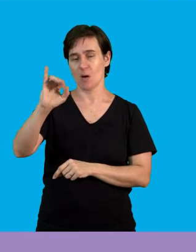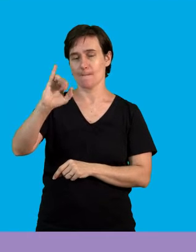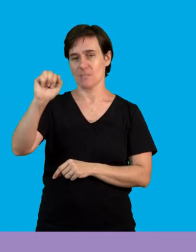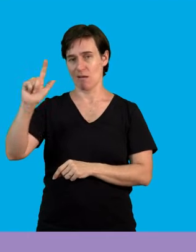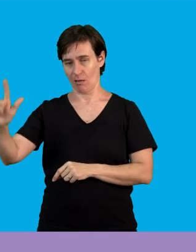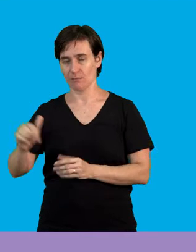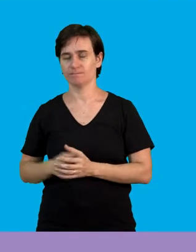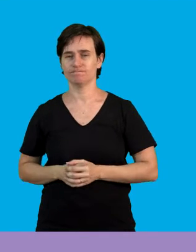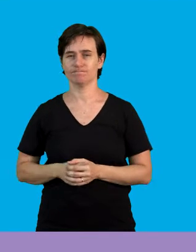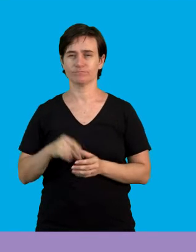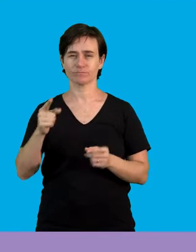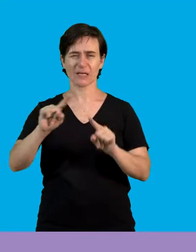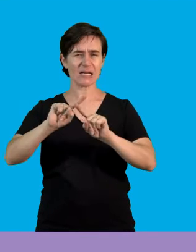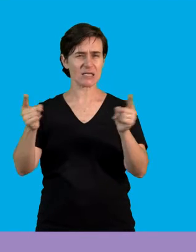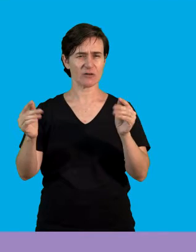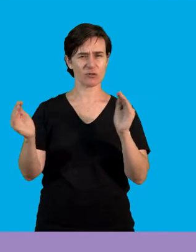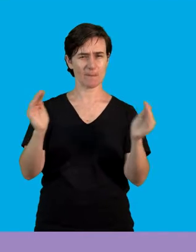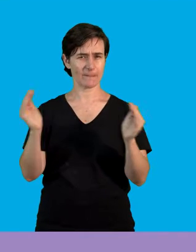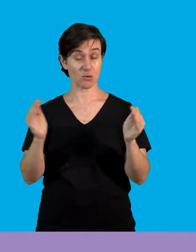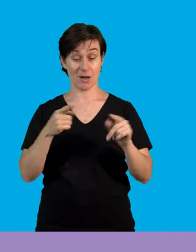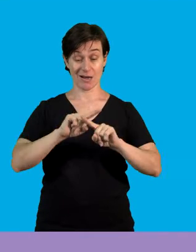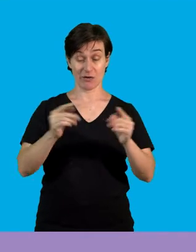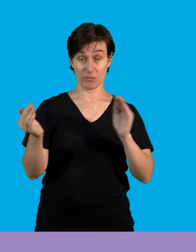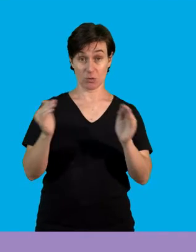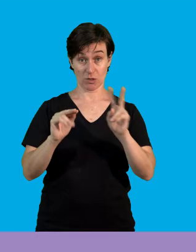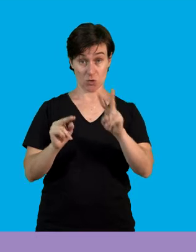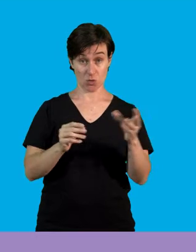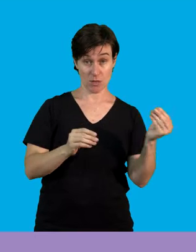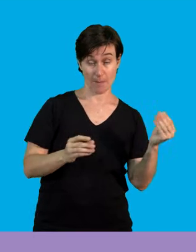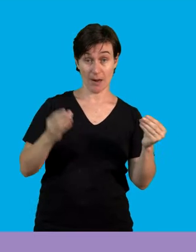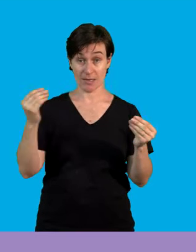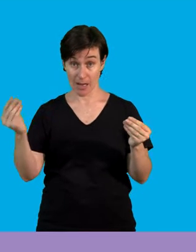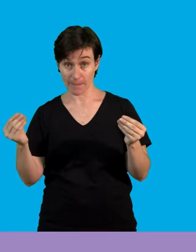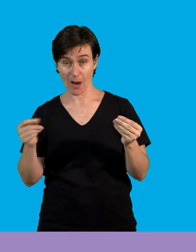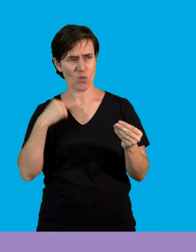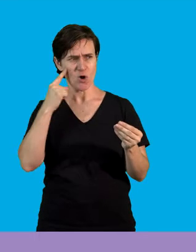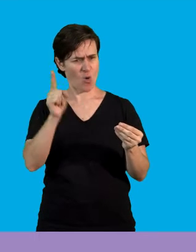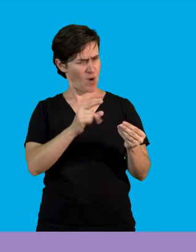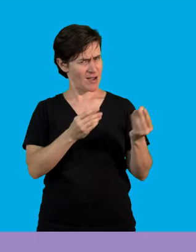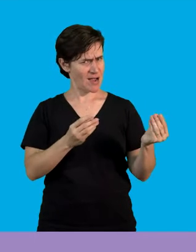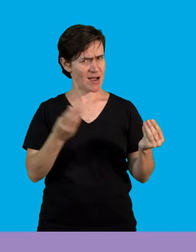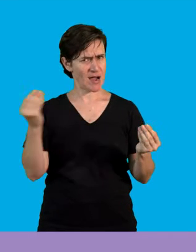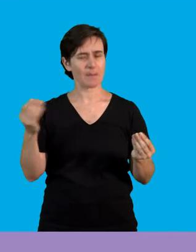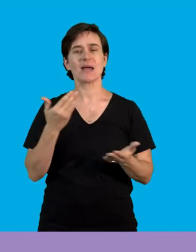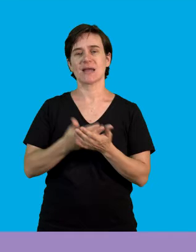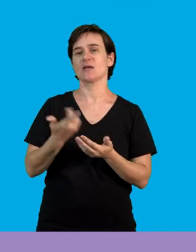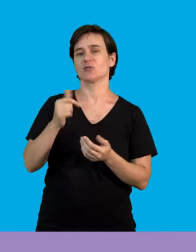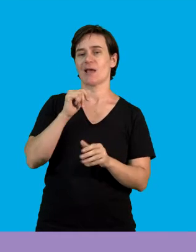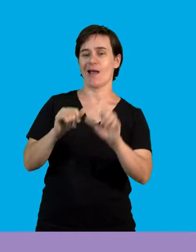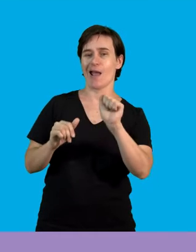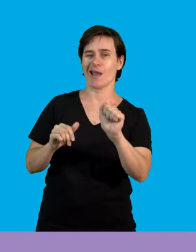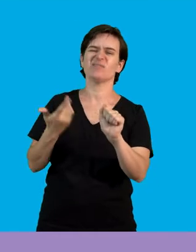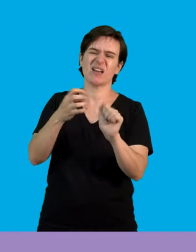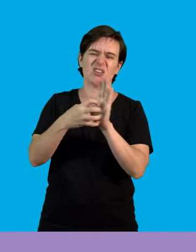two numbers, we don't know the numbers, so we're going to use variables for each of the numbers, and it can't be